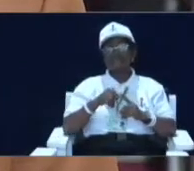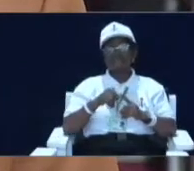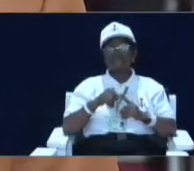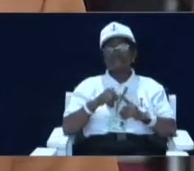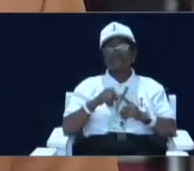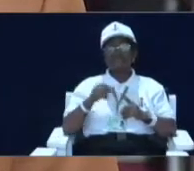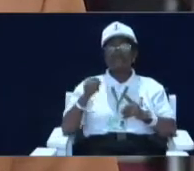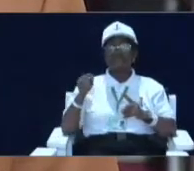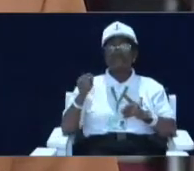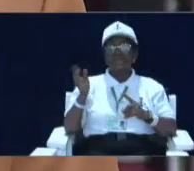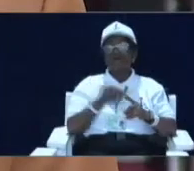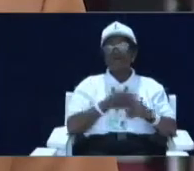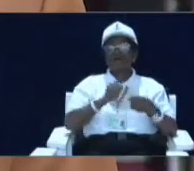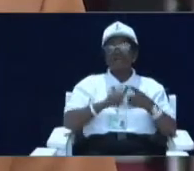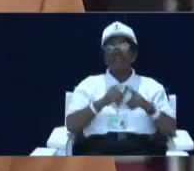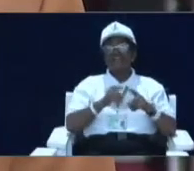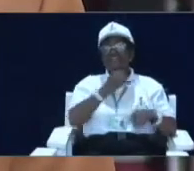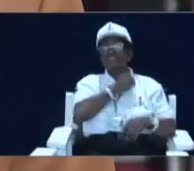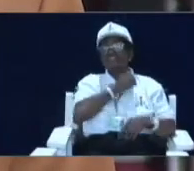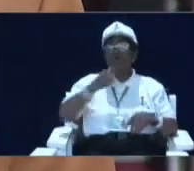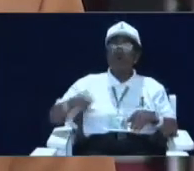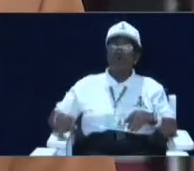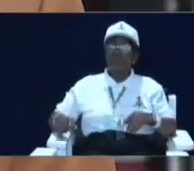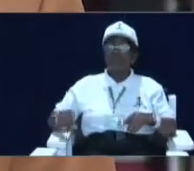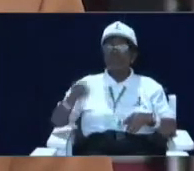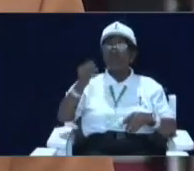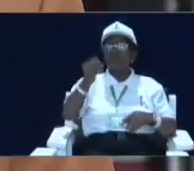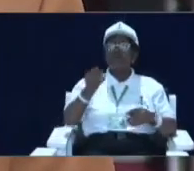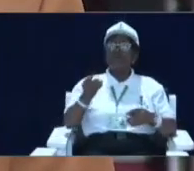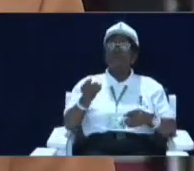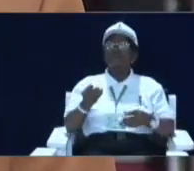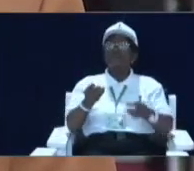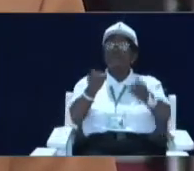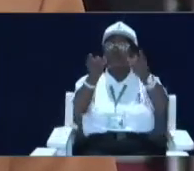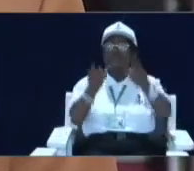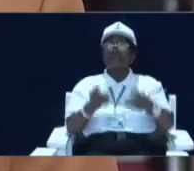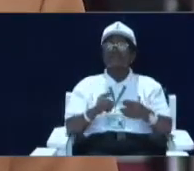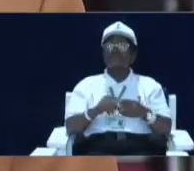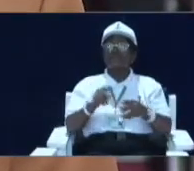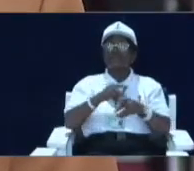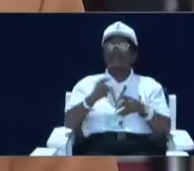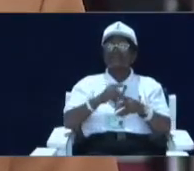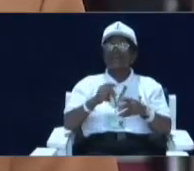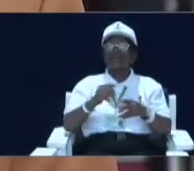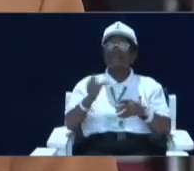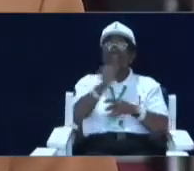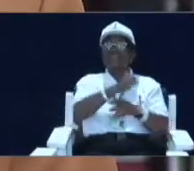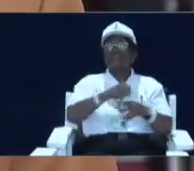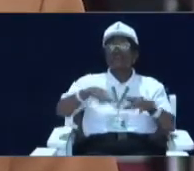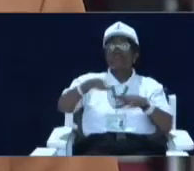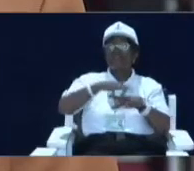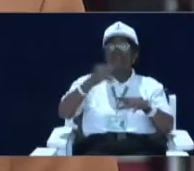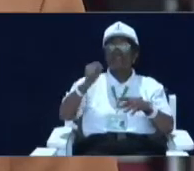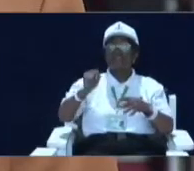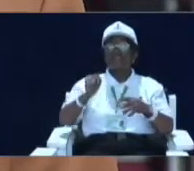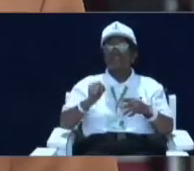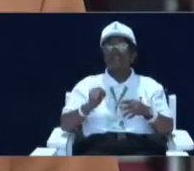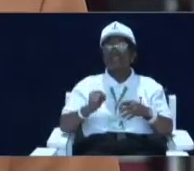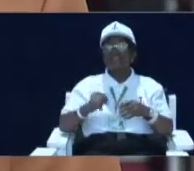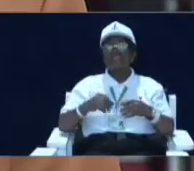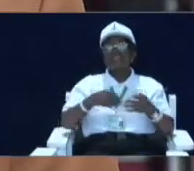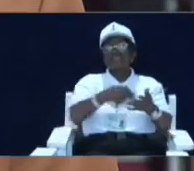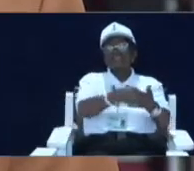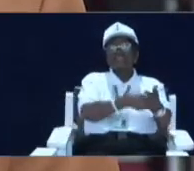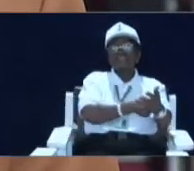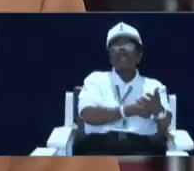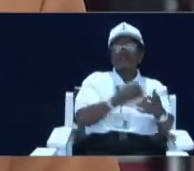our friend Jacob wanted to practically take over the flock of Laban, you know